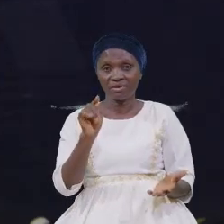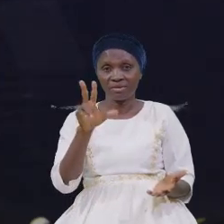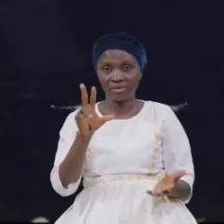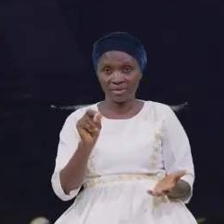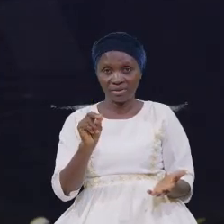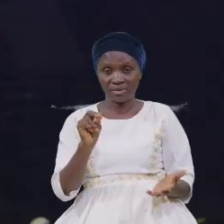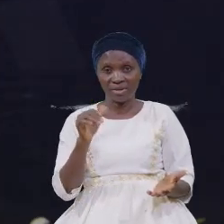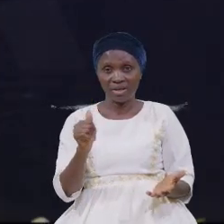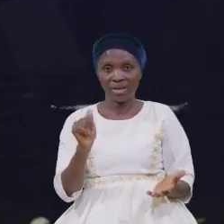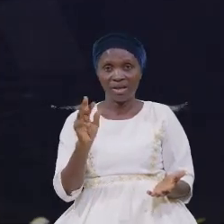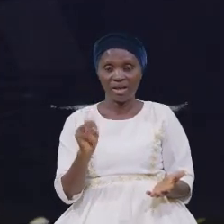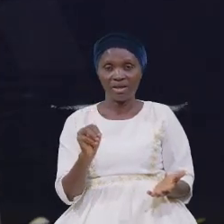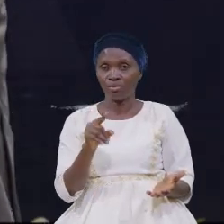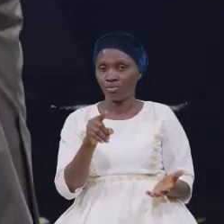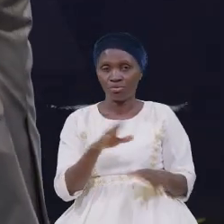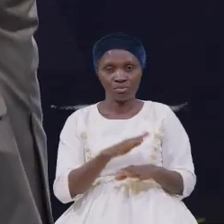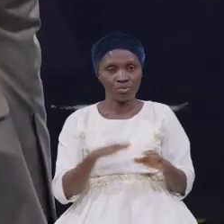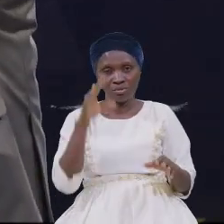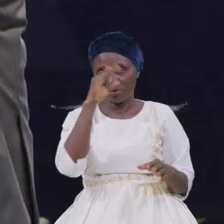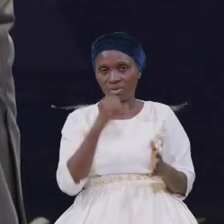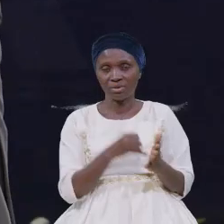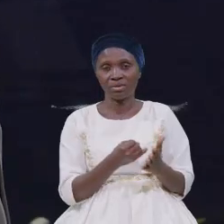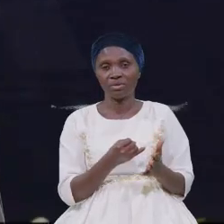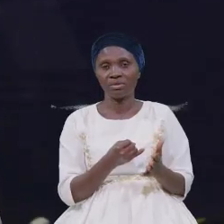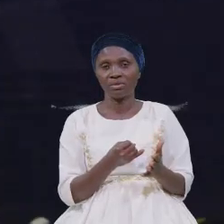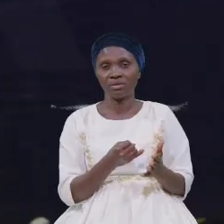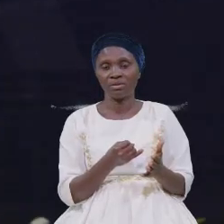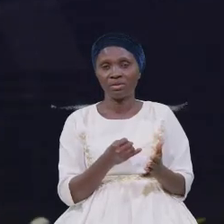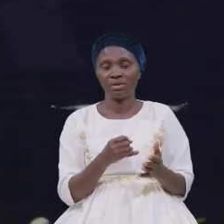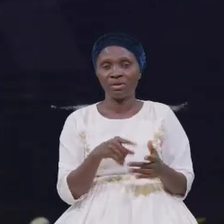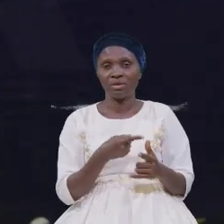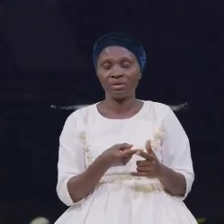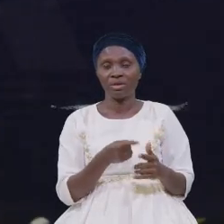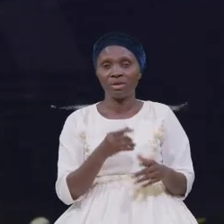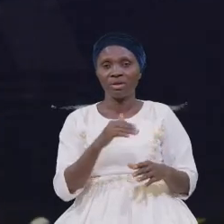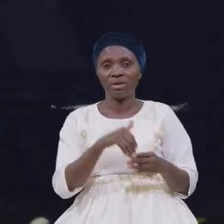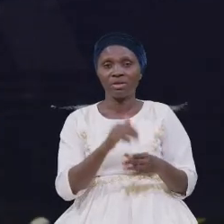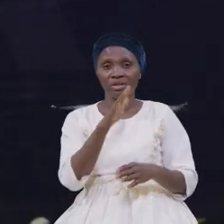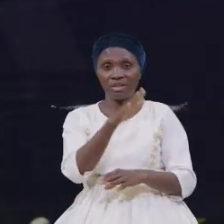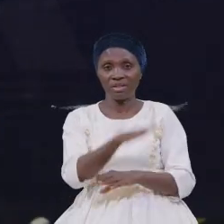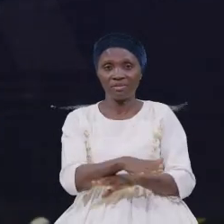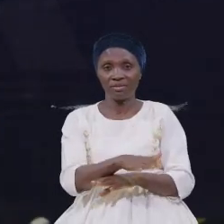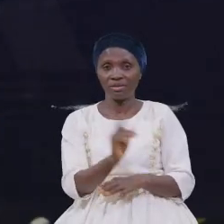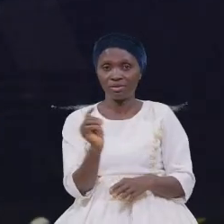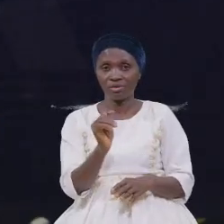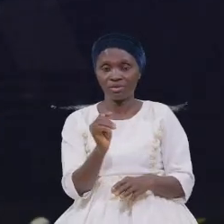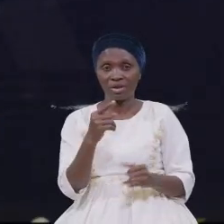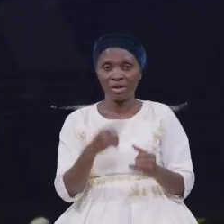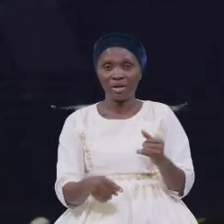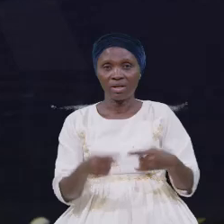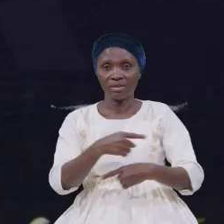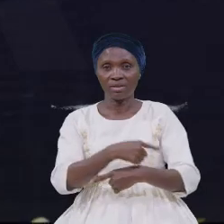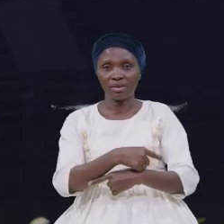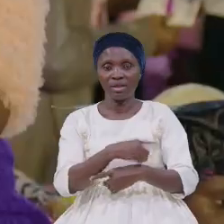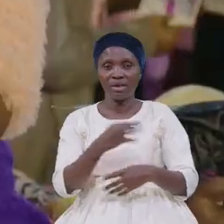Then in the evening, Tuesday, is the crusade, the last day of the crusade. I